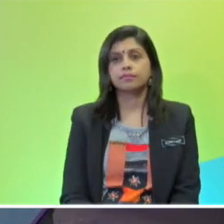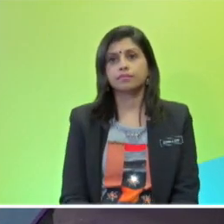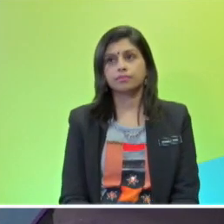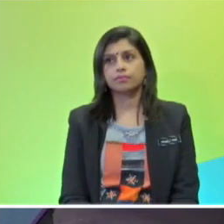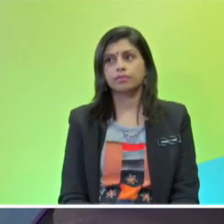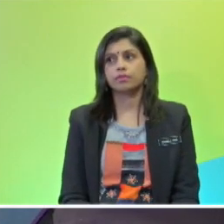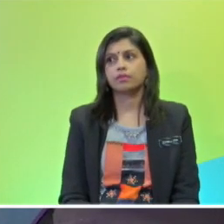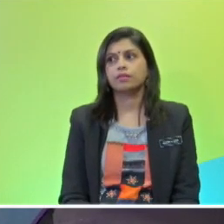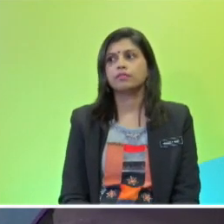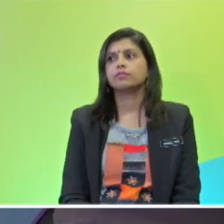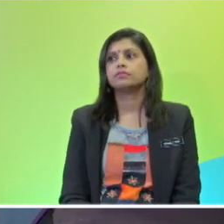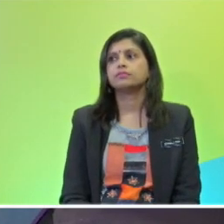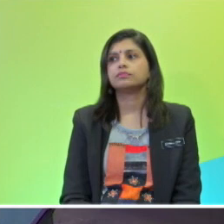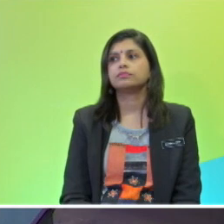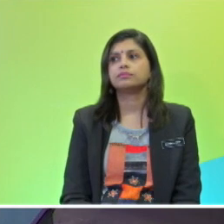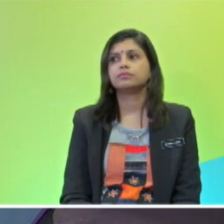here, 1,